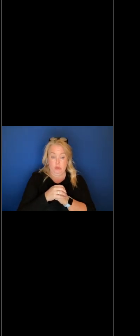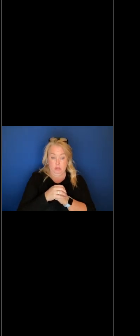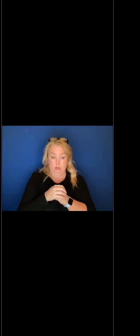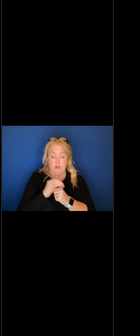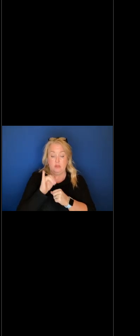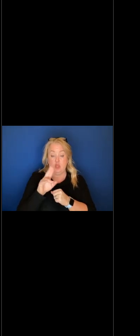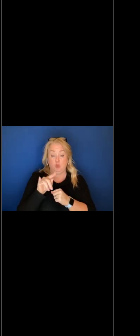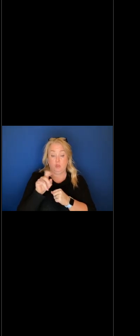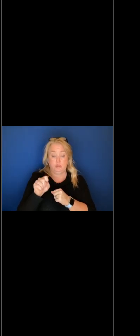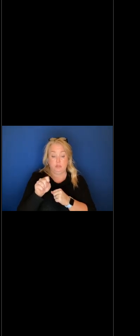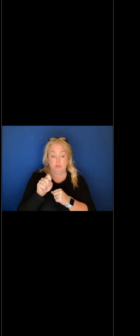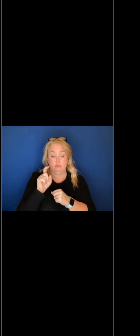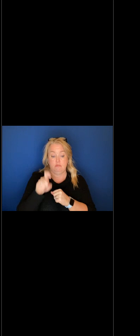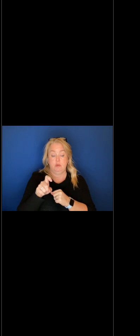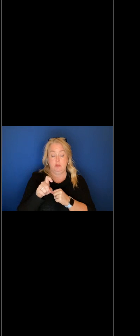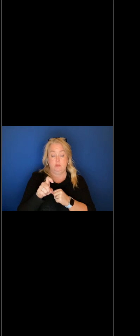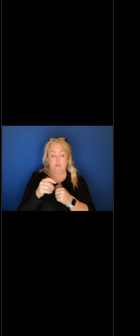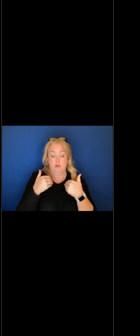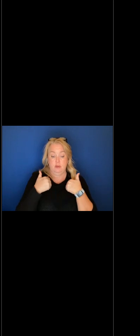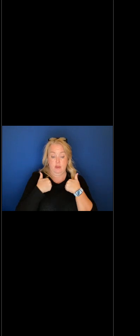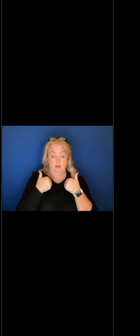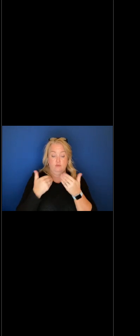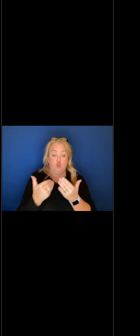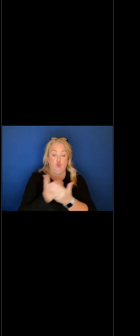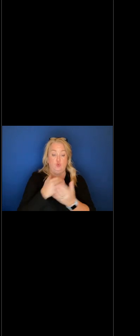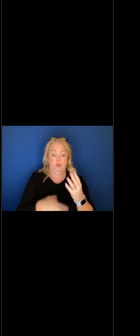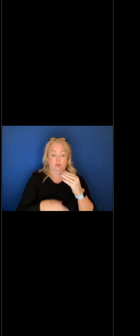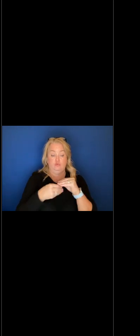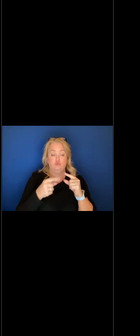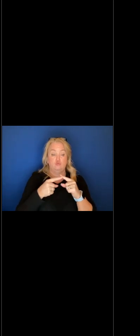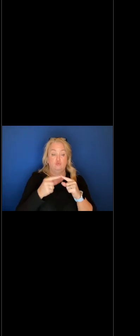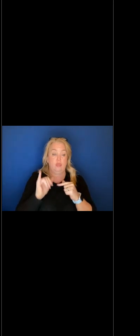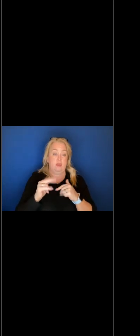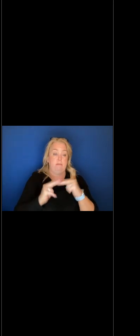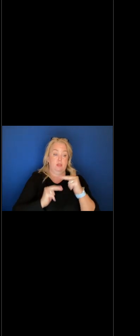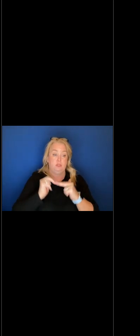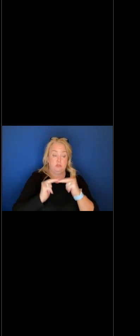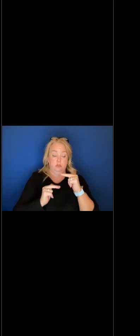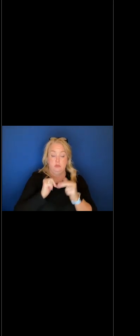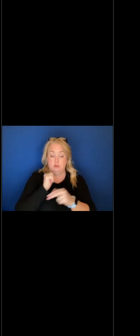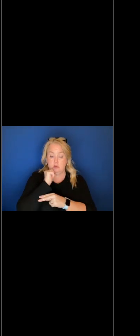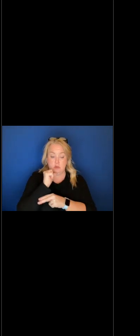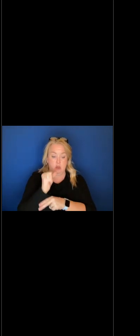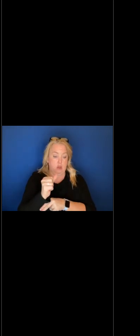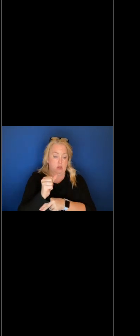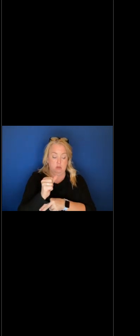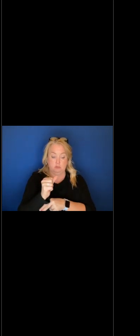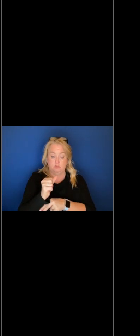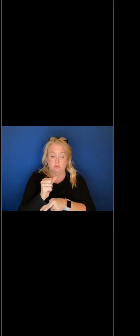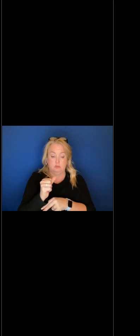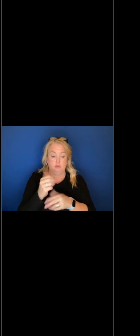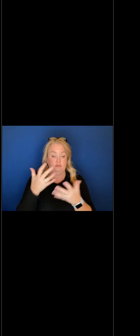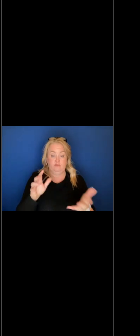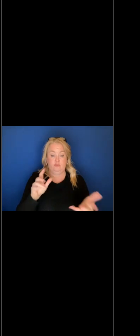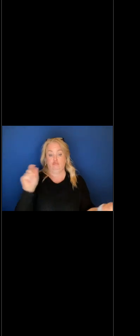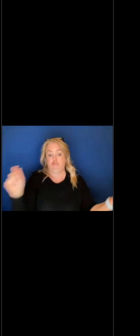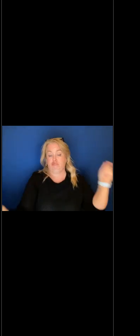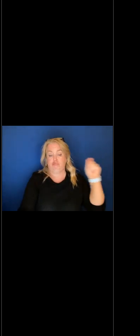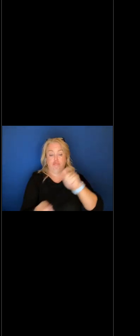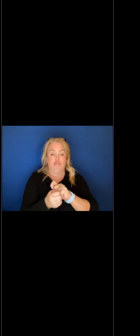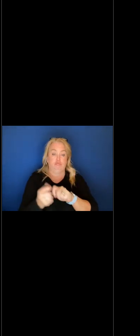units constitute a new addition to the building and not a substantial rehabilitation